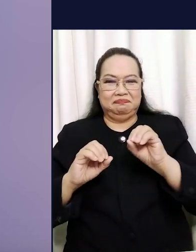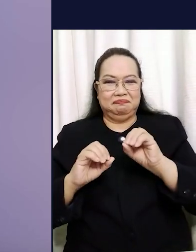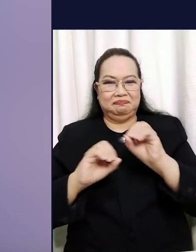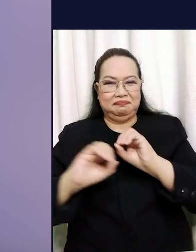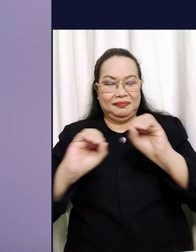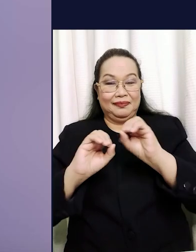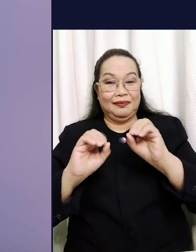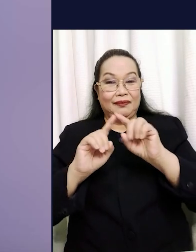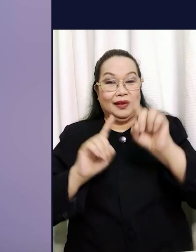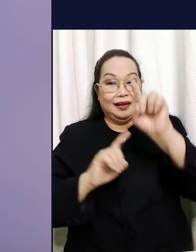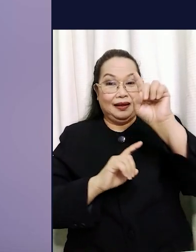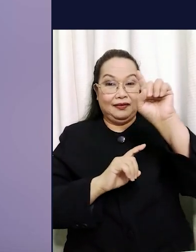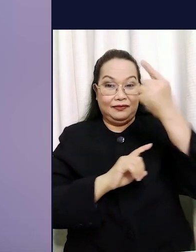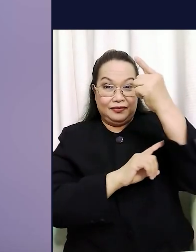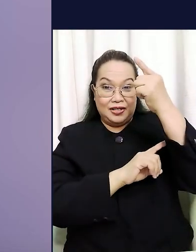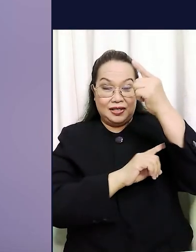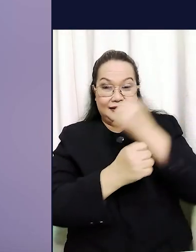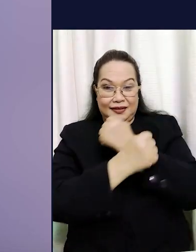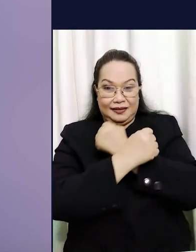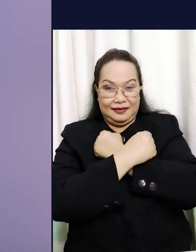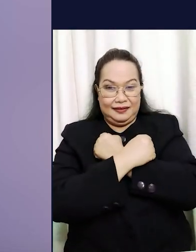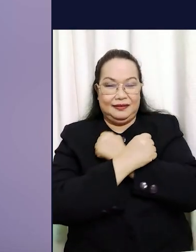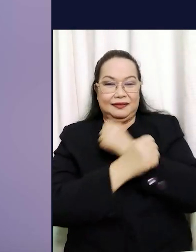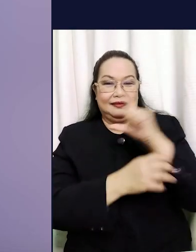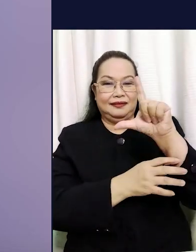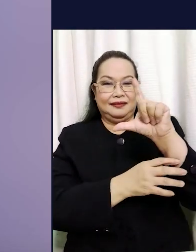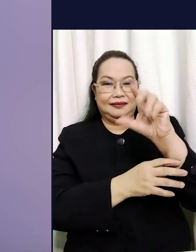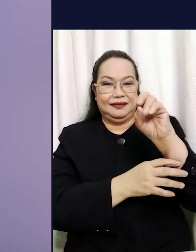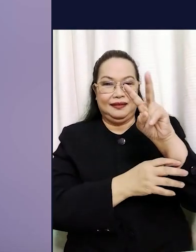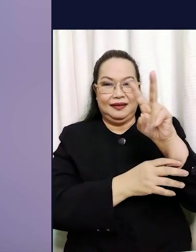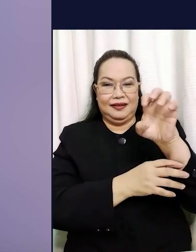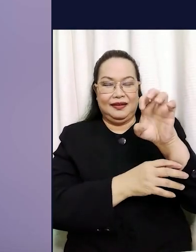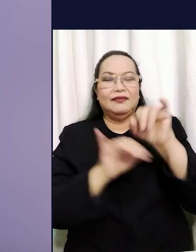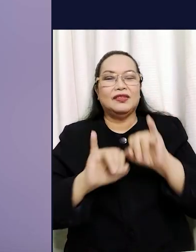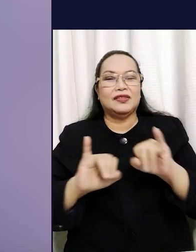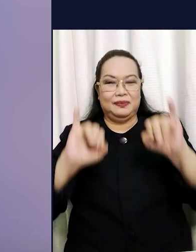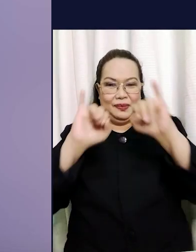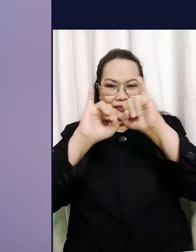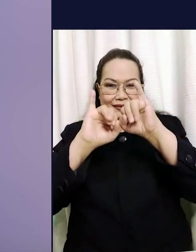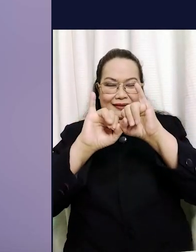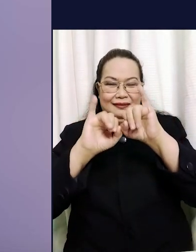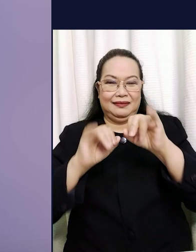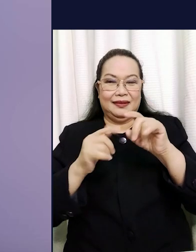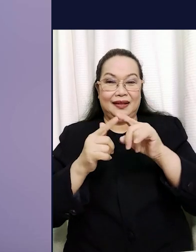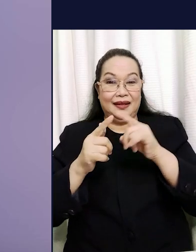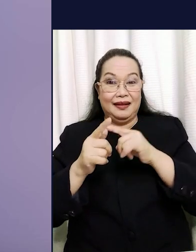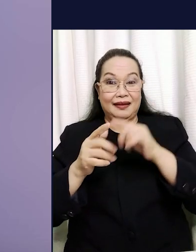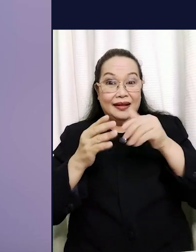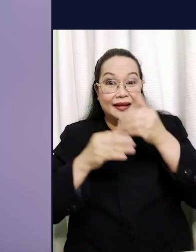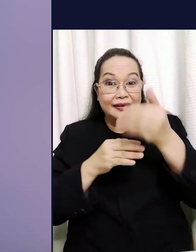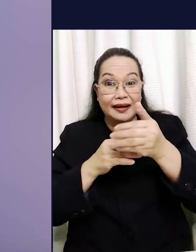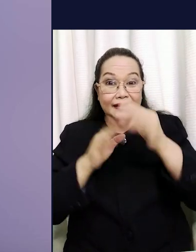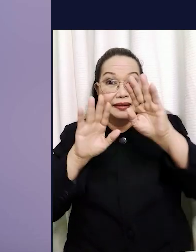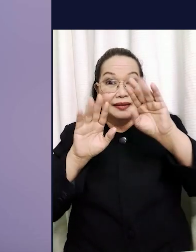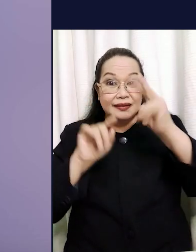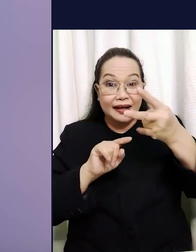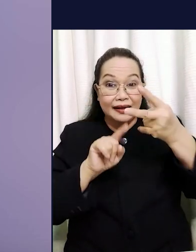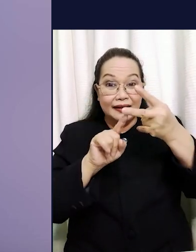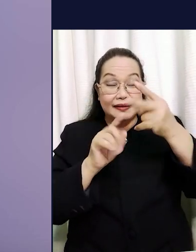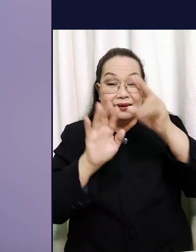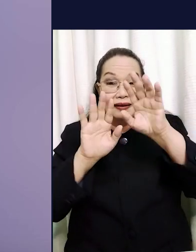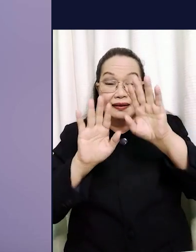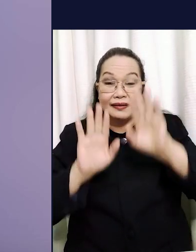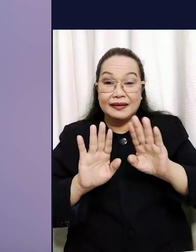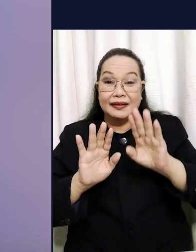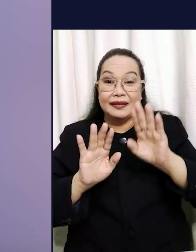following Sunday, Pastor George shared to us about love is. Ito yung verses 4 and 5. Pastor